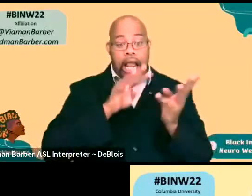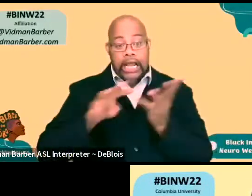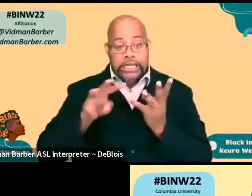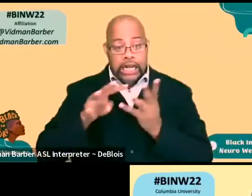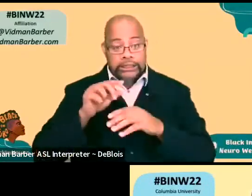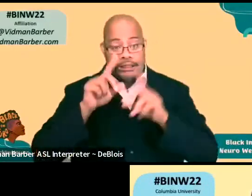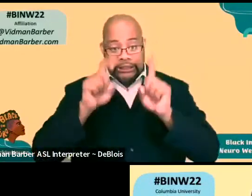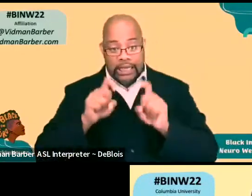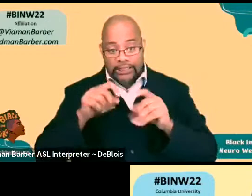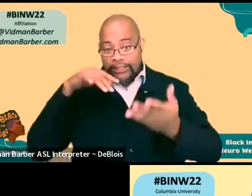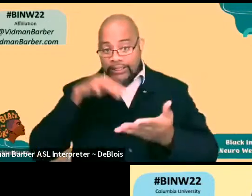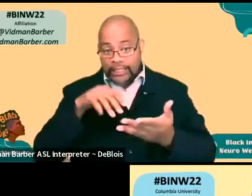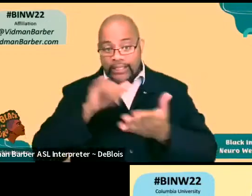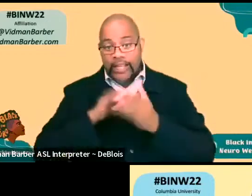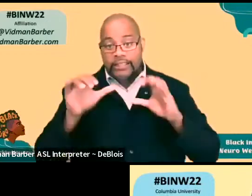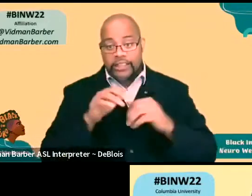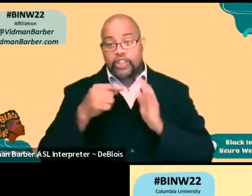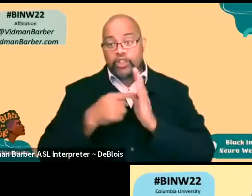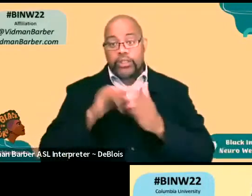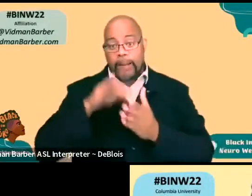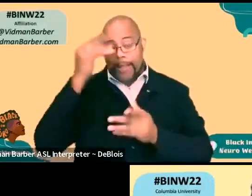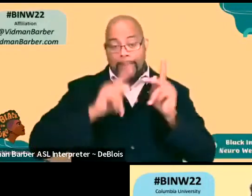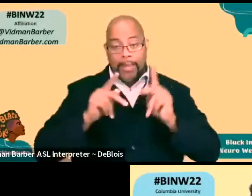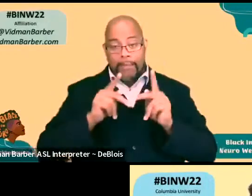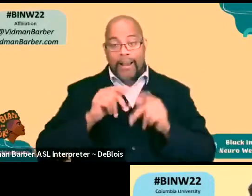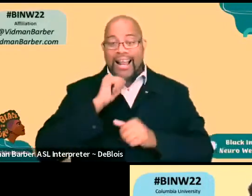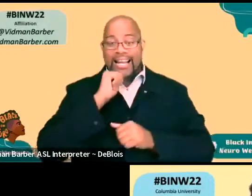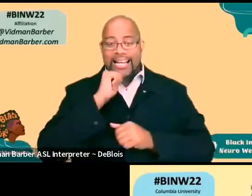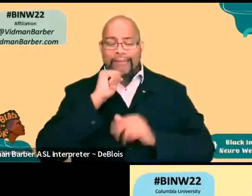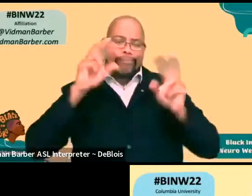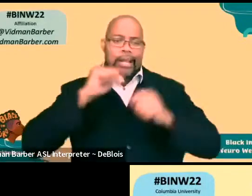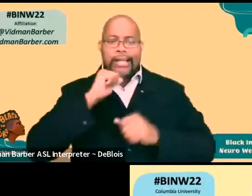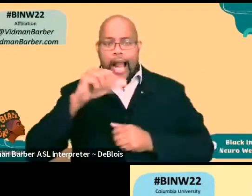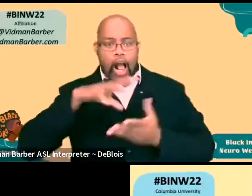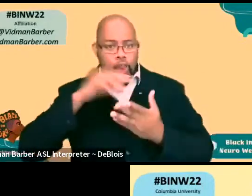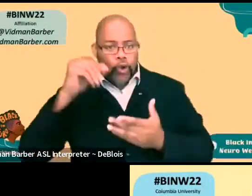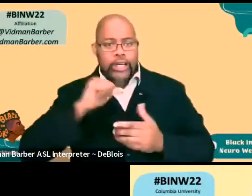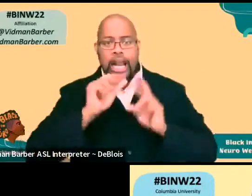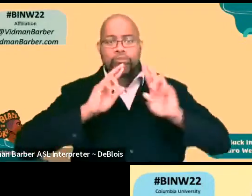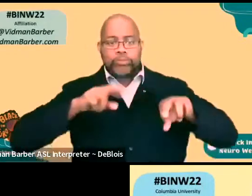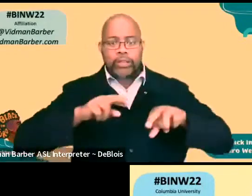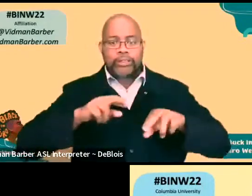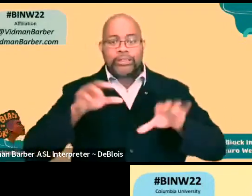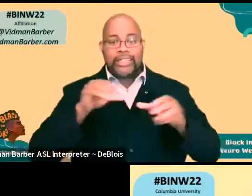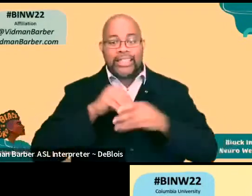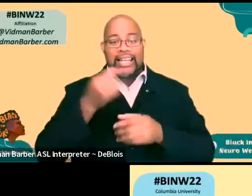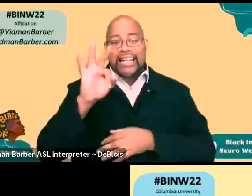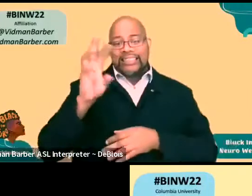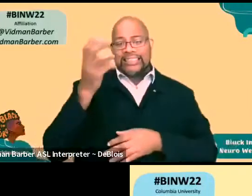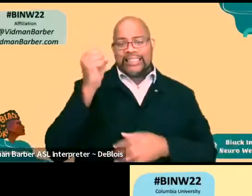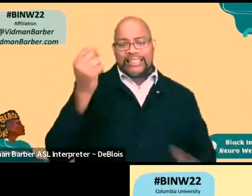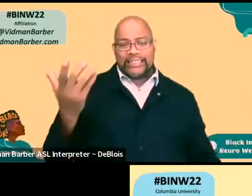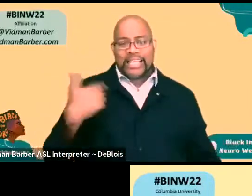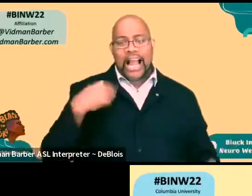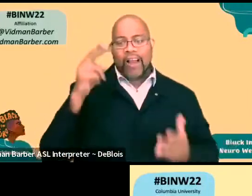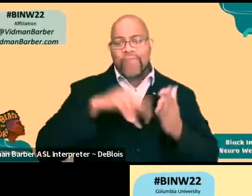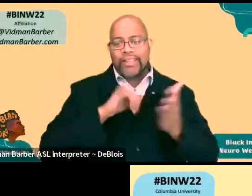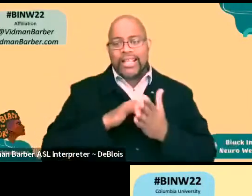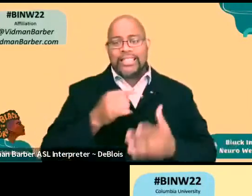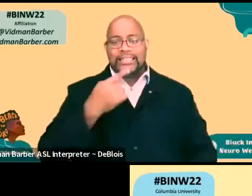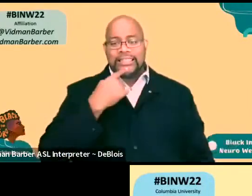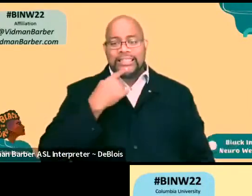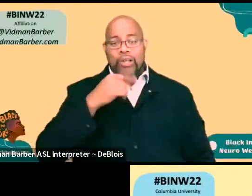testing studies that were done that showed that Black people were non-learners and non-responders were done in the 1960s. I read them. It